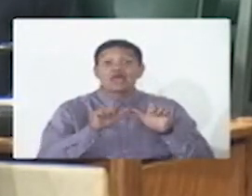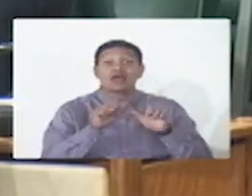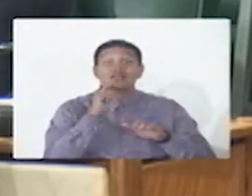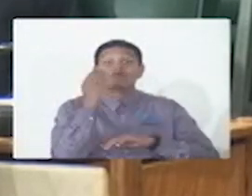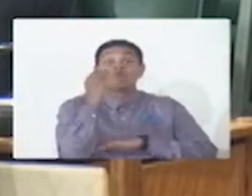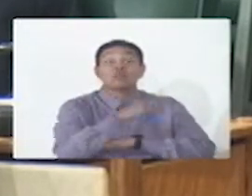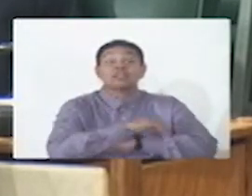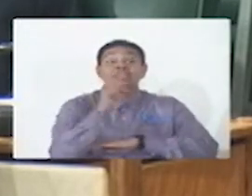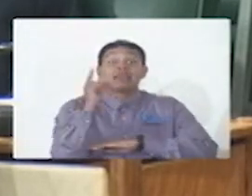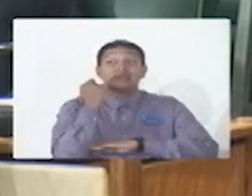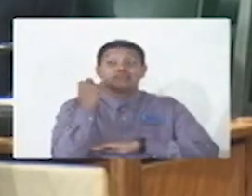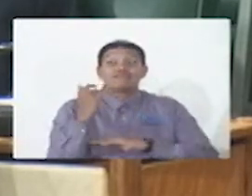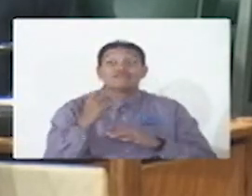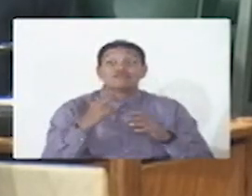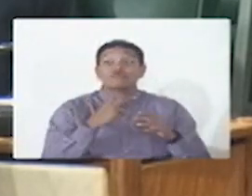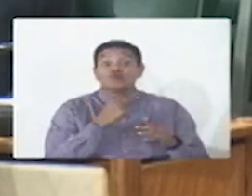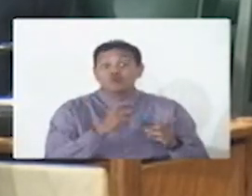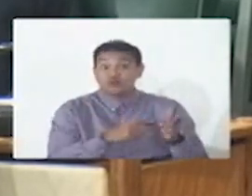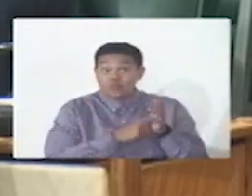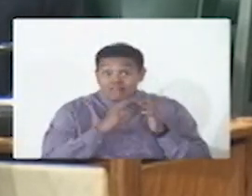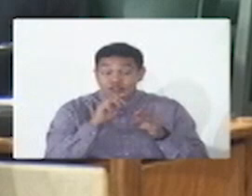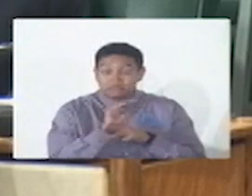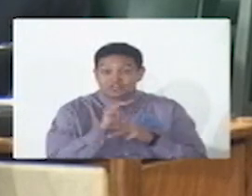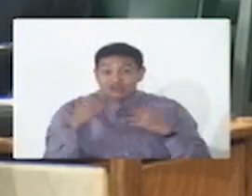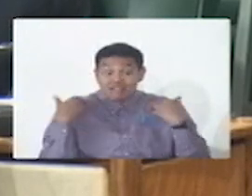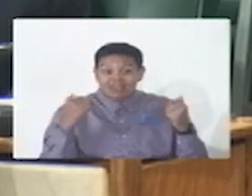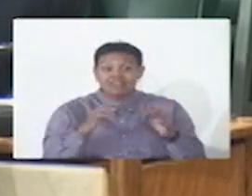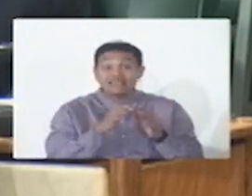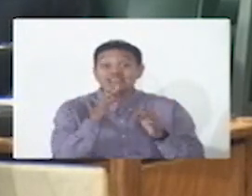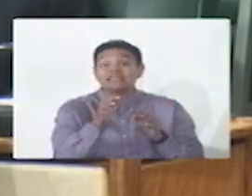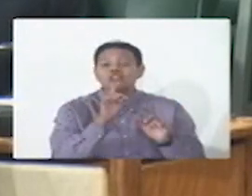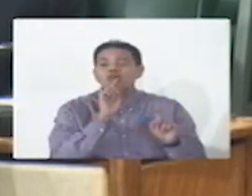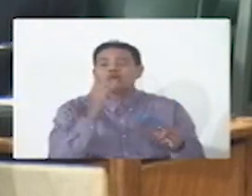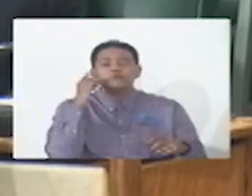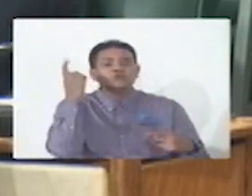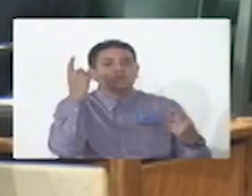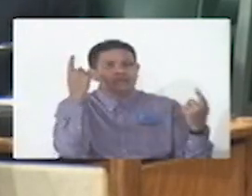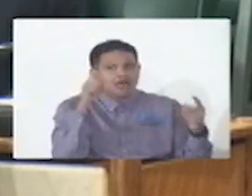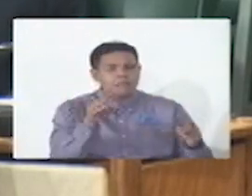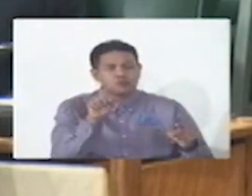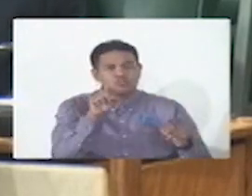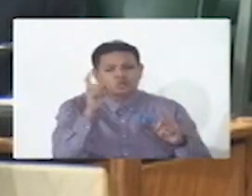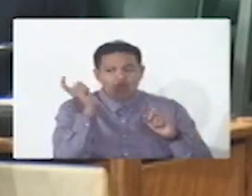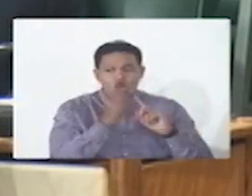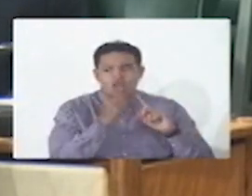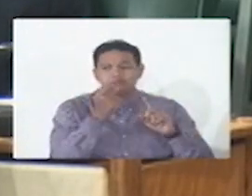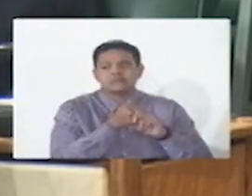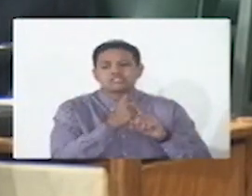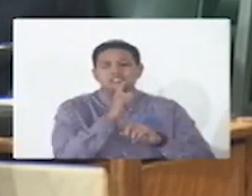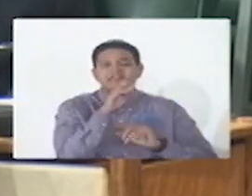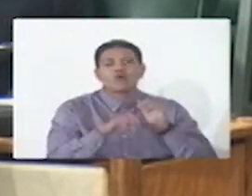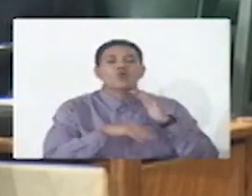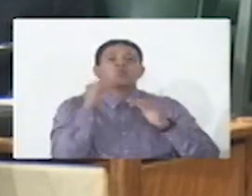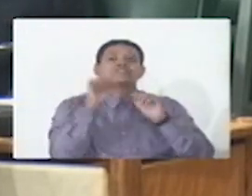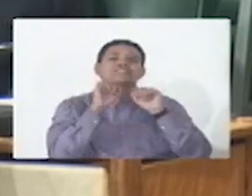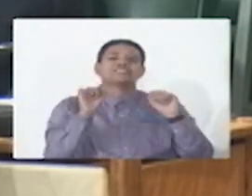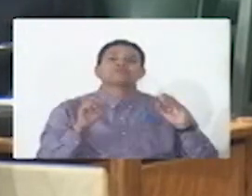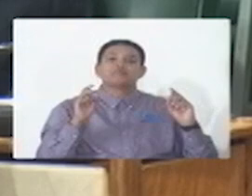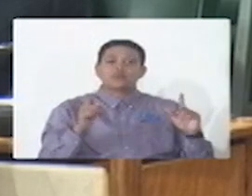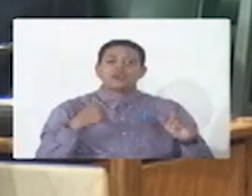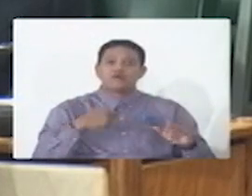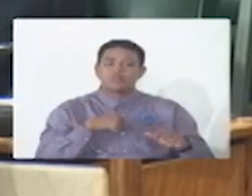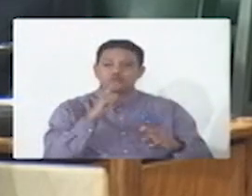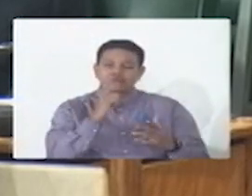a request from the Ministry of Health to extend the order because of something that would have happened, you automatically come out of the system and we cease